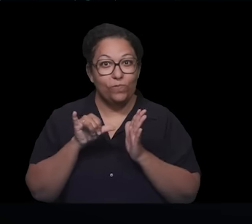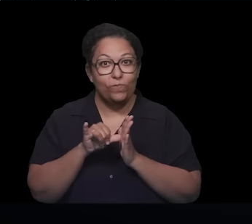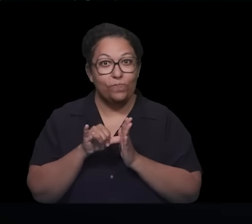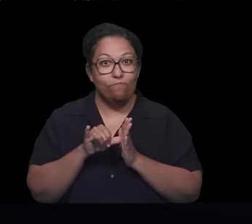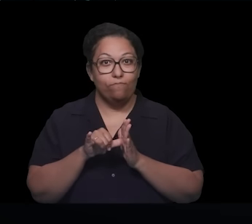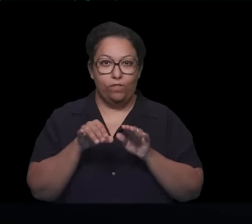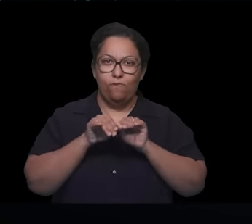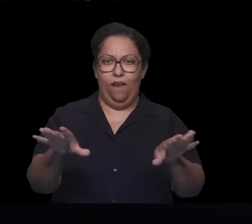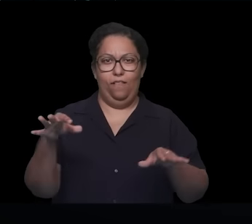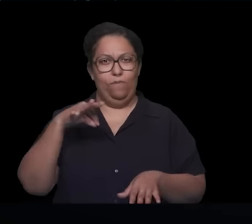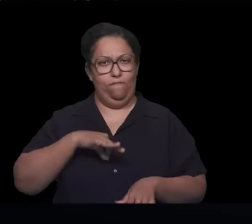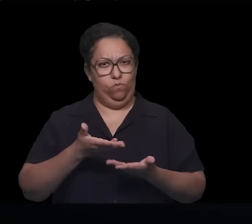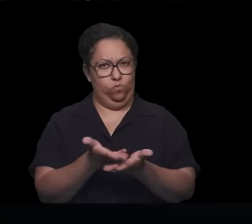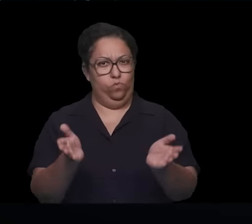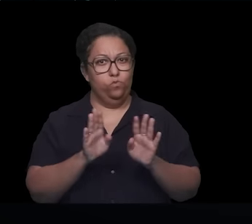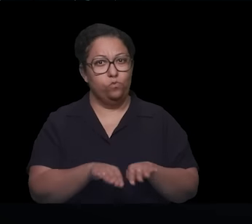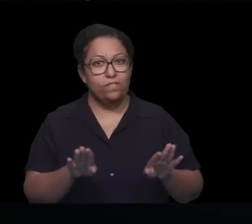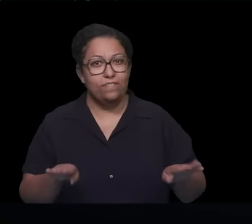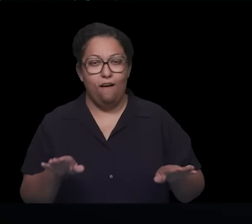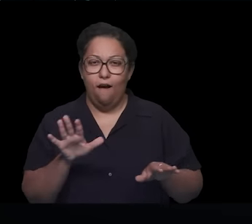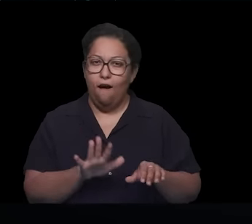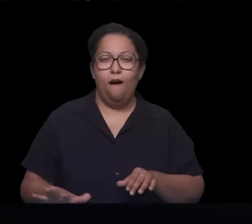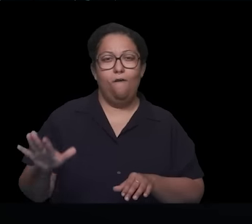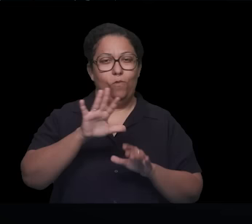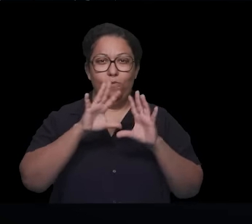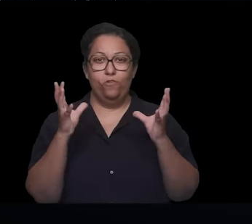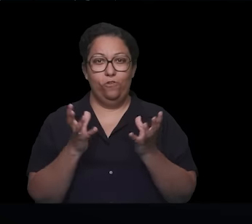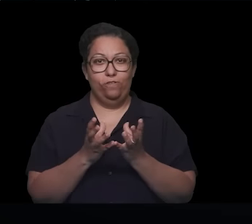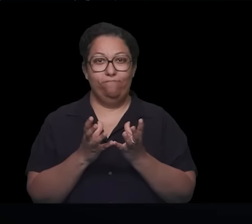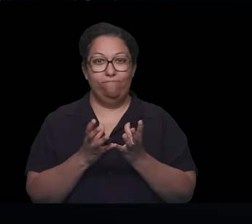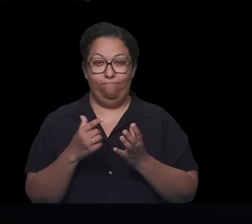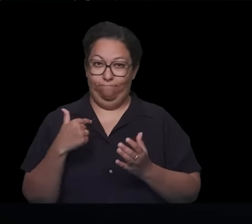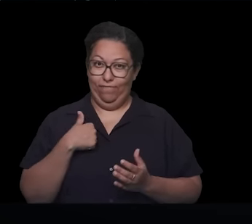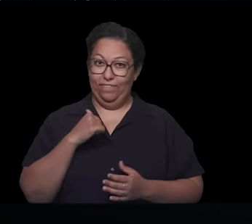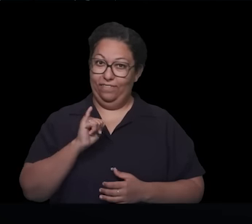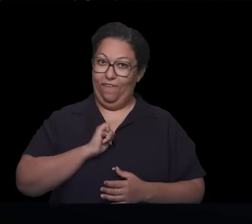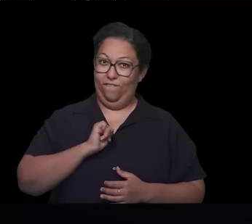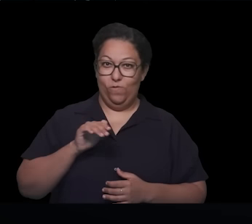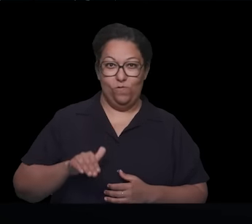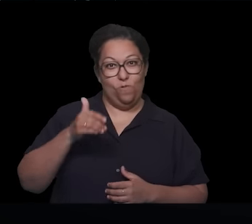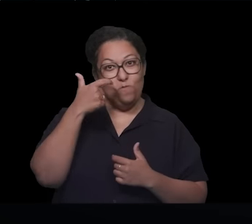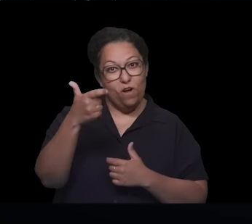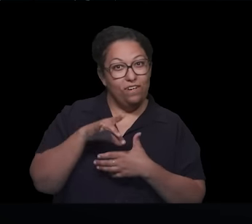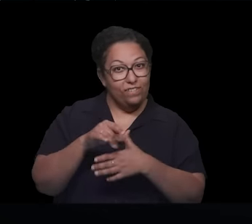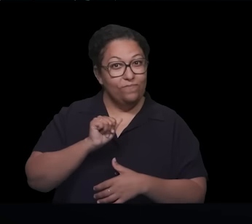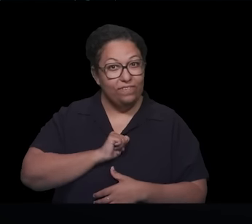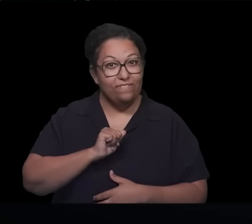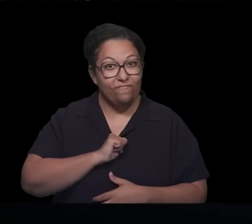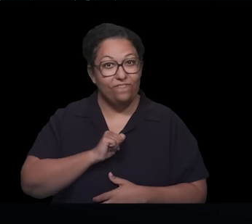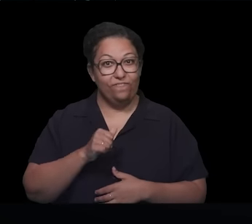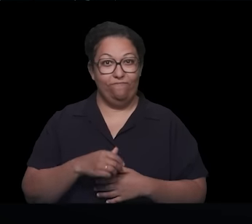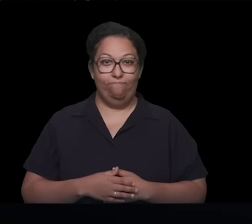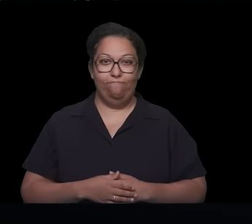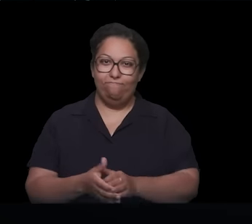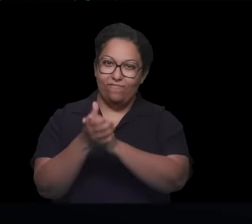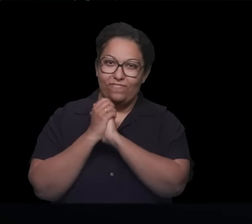on YouTube, spreading the benefits to children all over the globe. I even grew up watching the content myself.